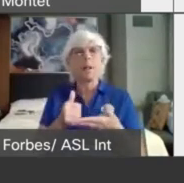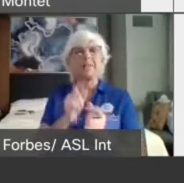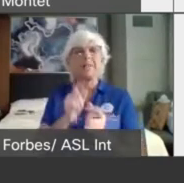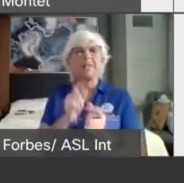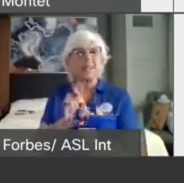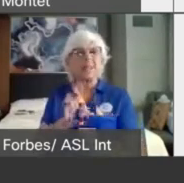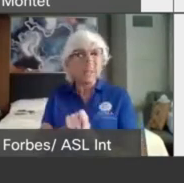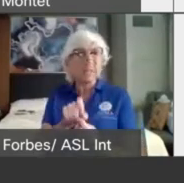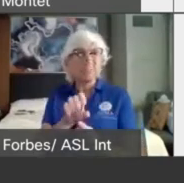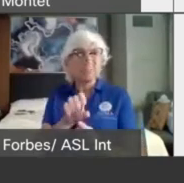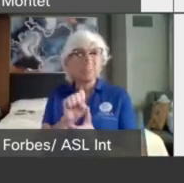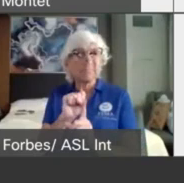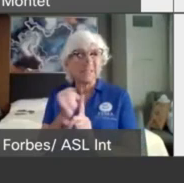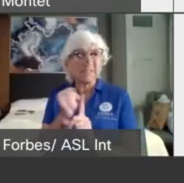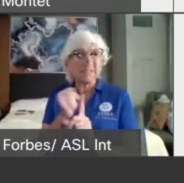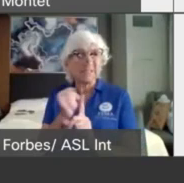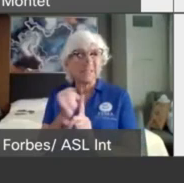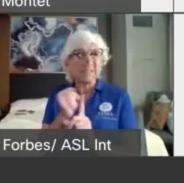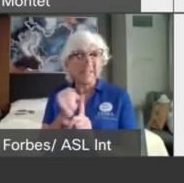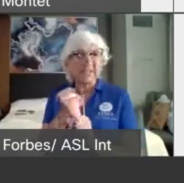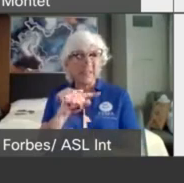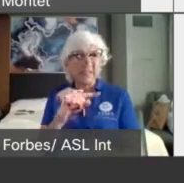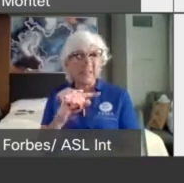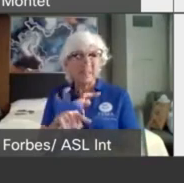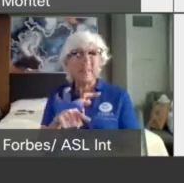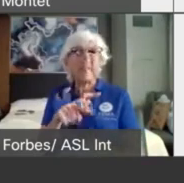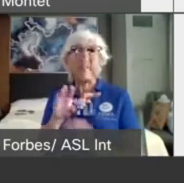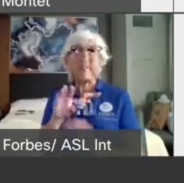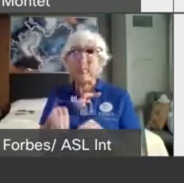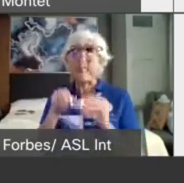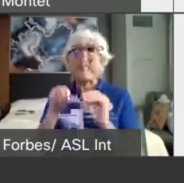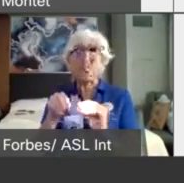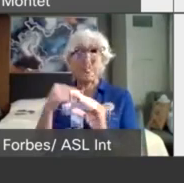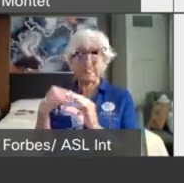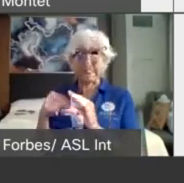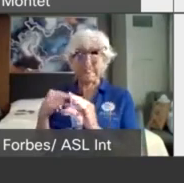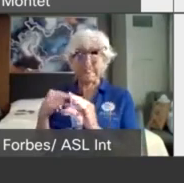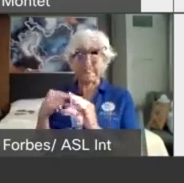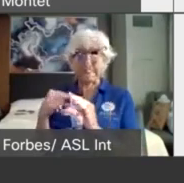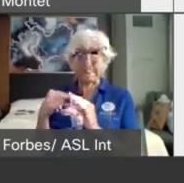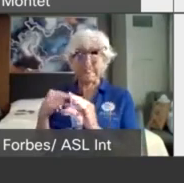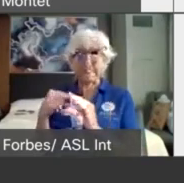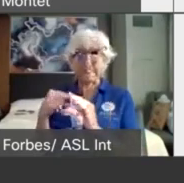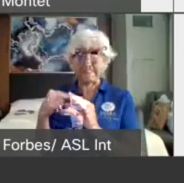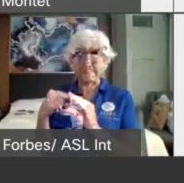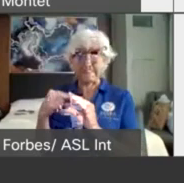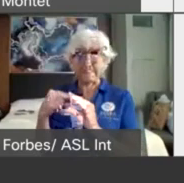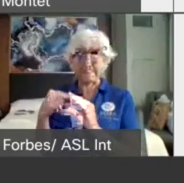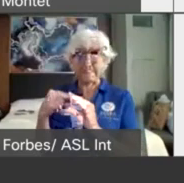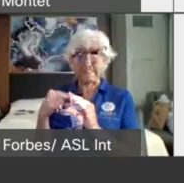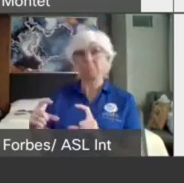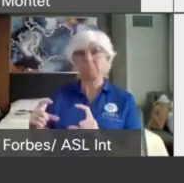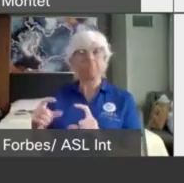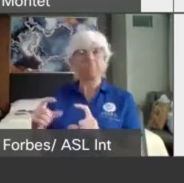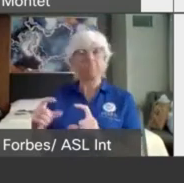questions, I'm going to put my email in the chat so they're welcome to reach out to me and I will get them connected. Where it's standard, but we have no other